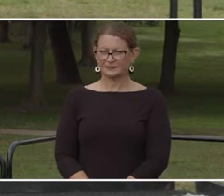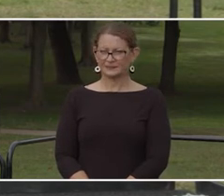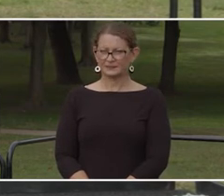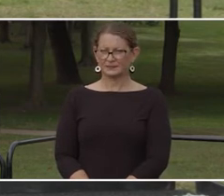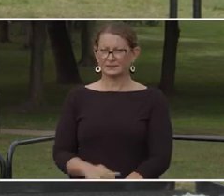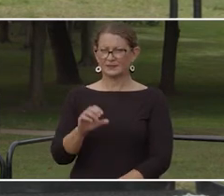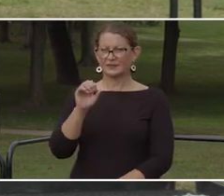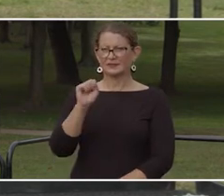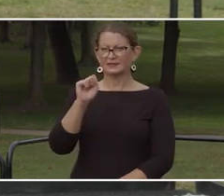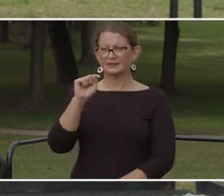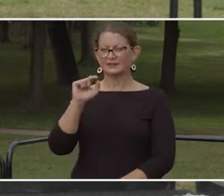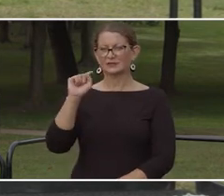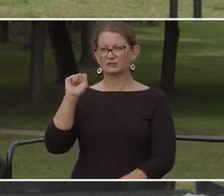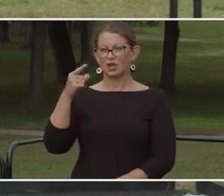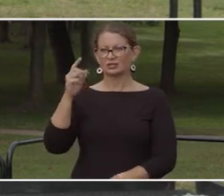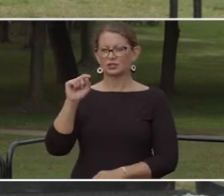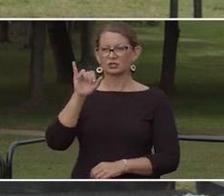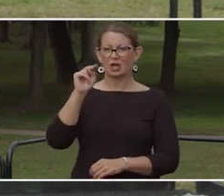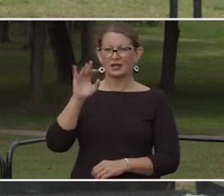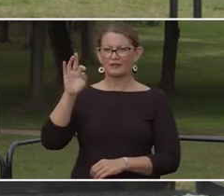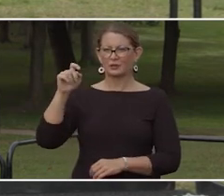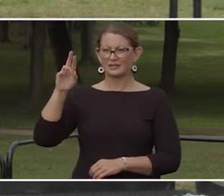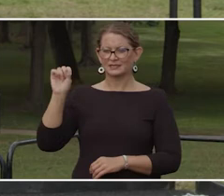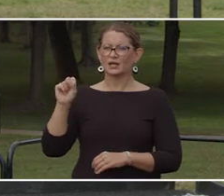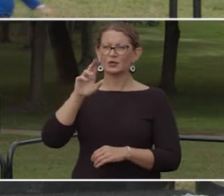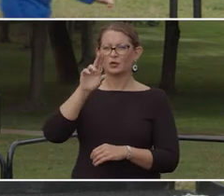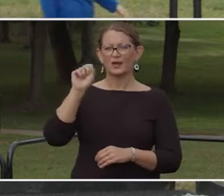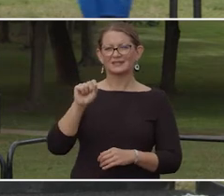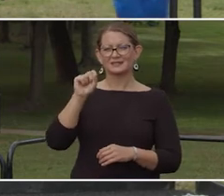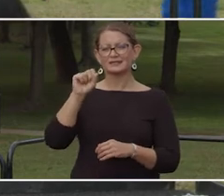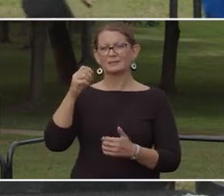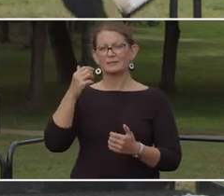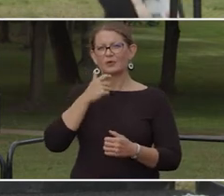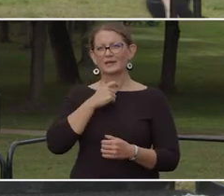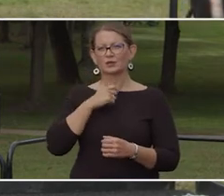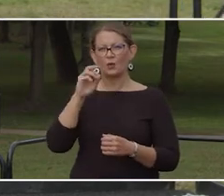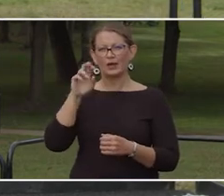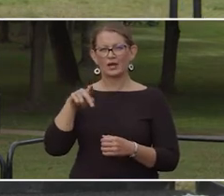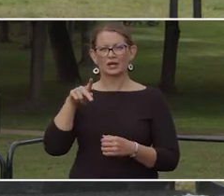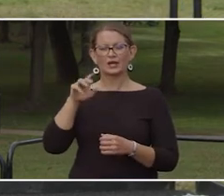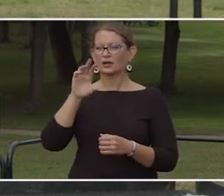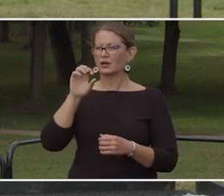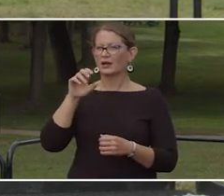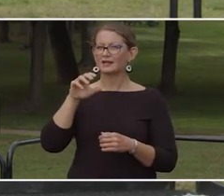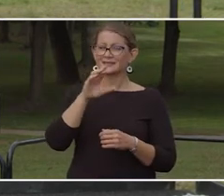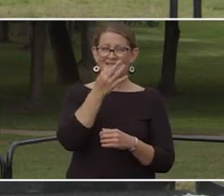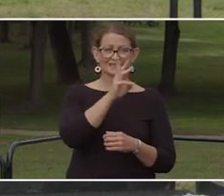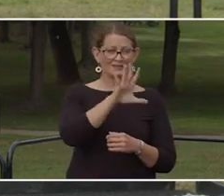Staff Sergeant John F. Parisi, United States Marine Corps, 1965 to